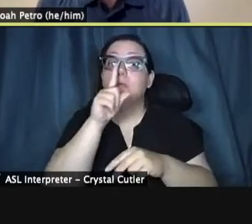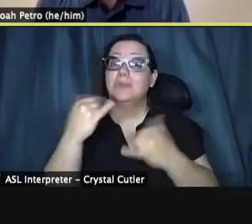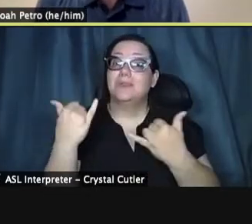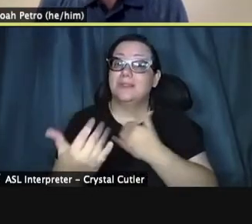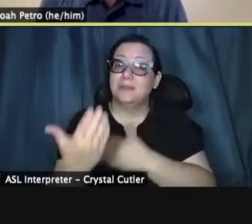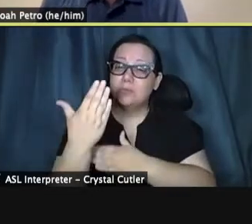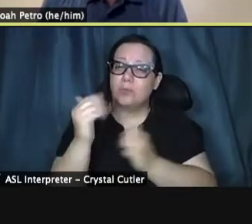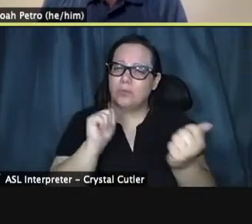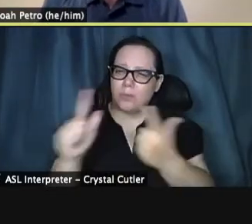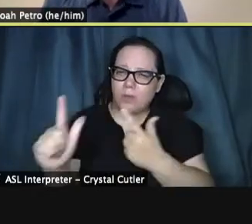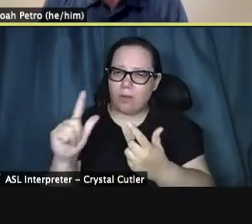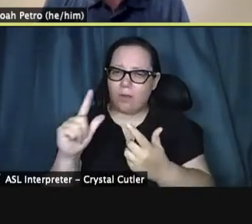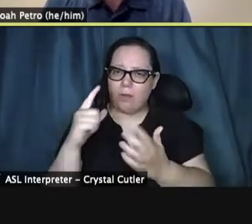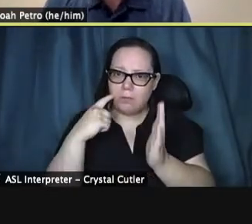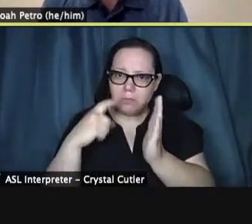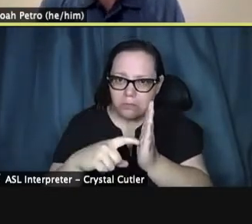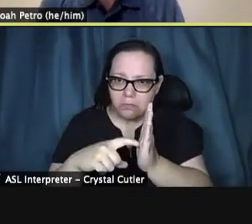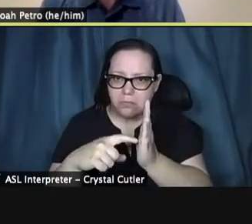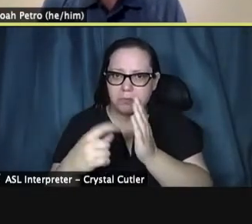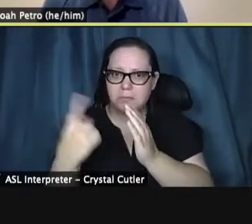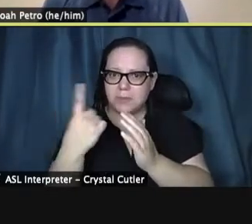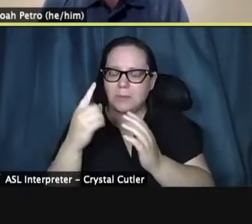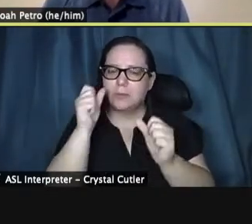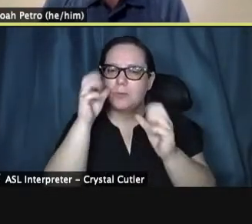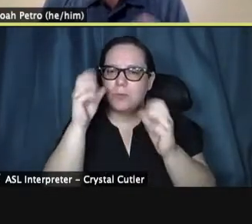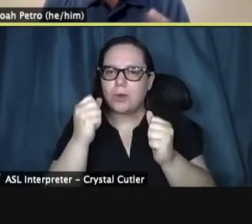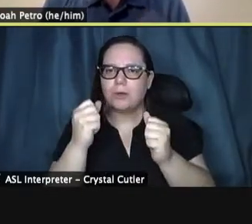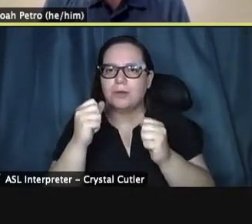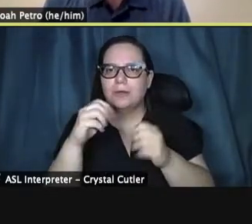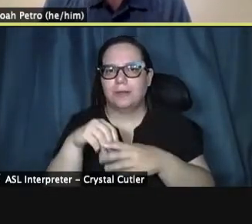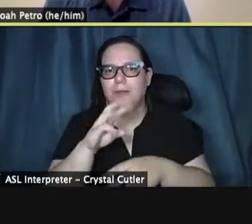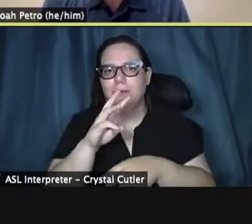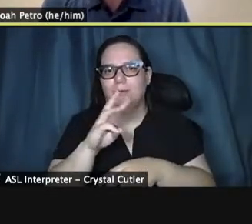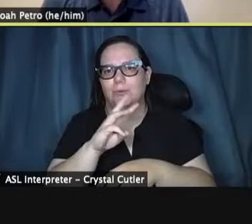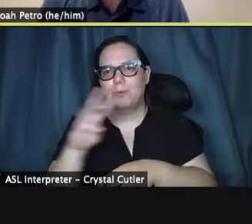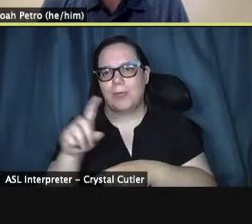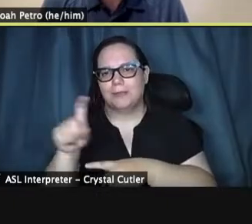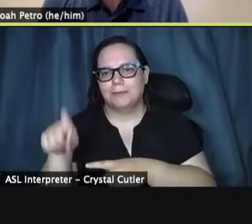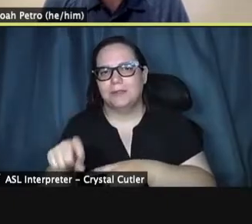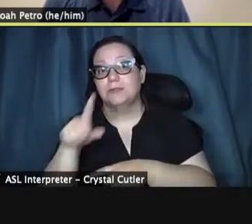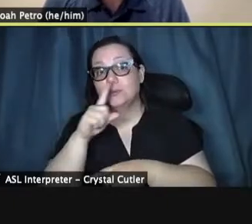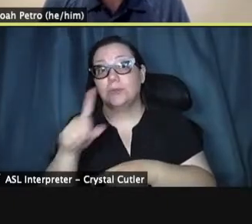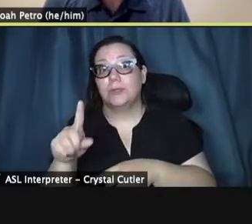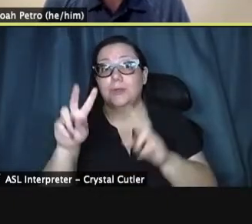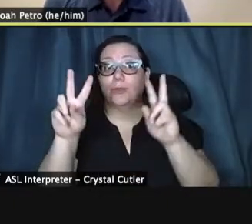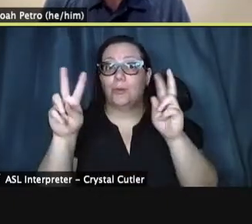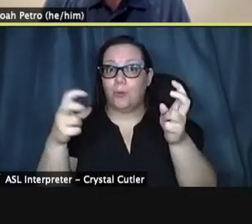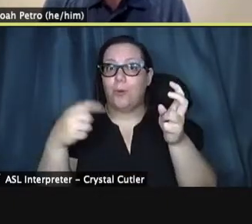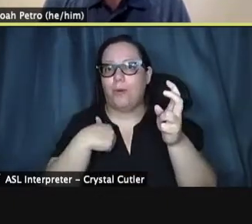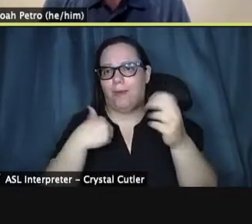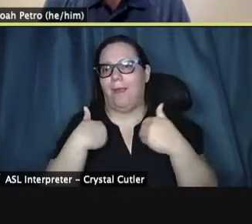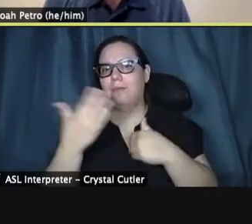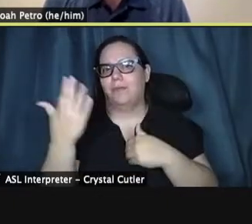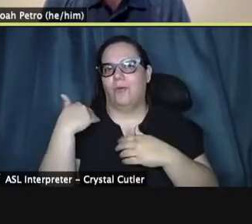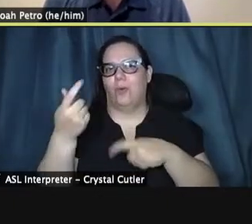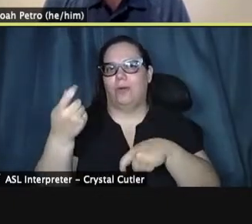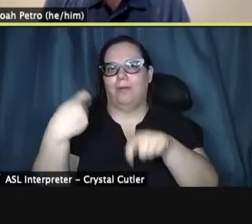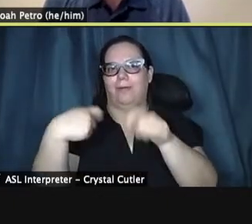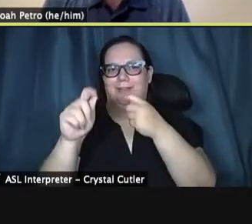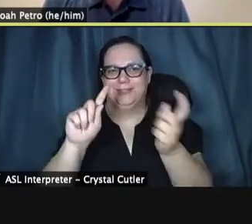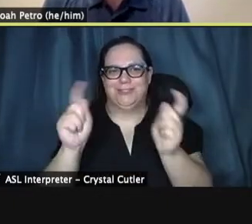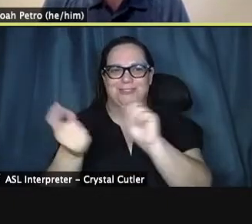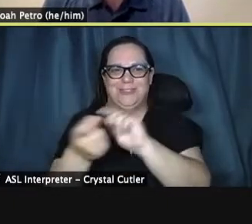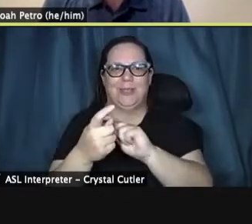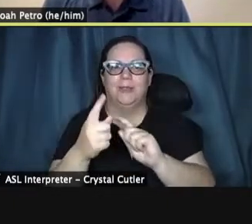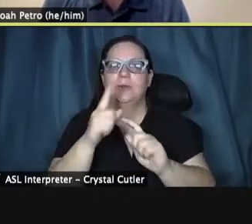witnessed something quite remarkable occur out in West Texas. And so I actually changed the quote that was at the top of my slide here. This